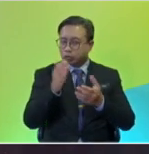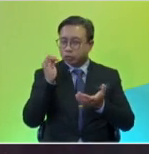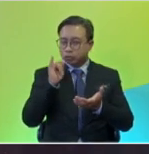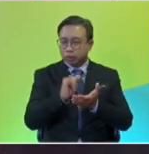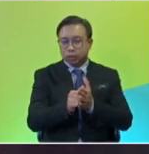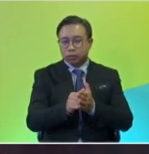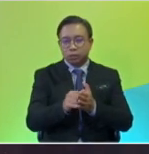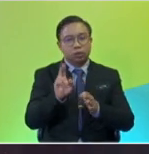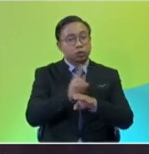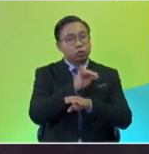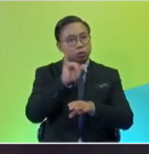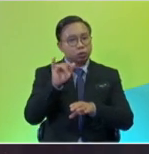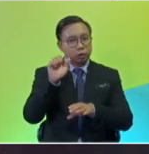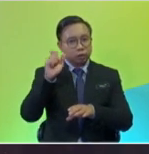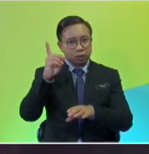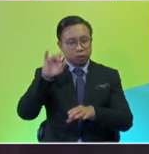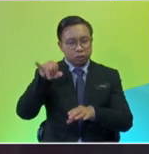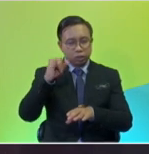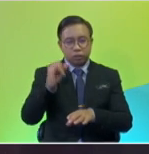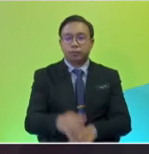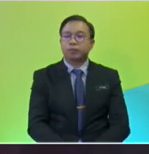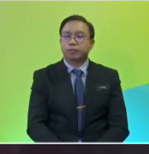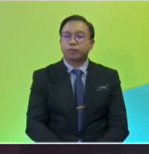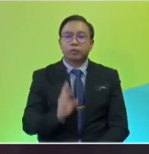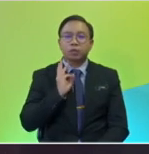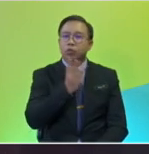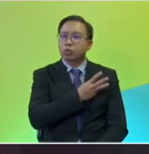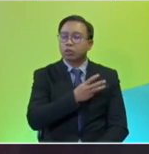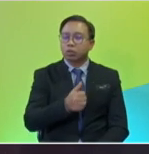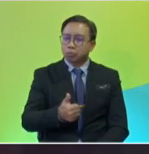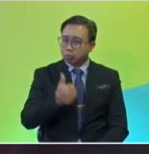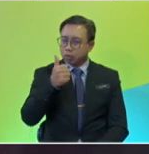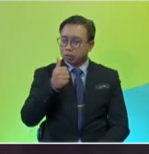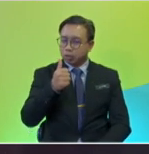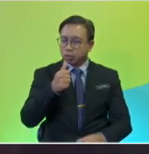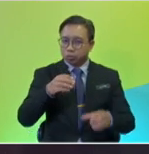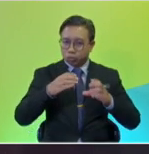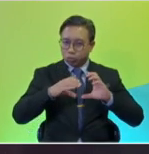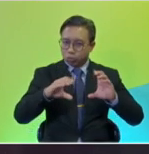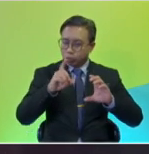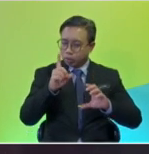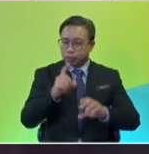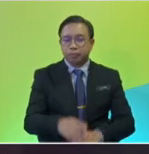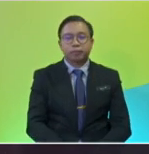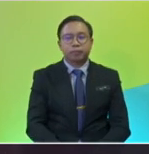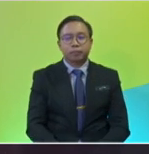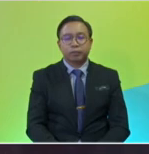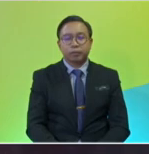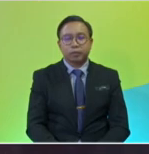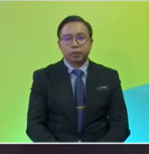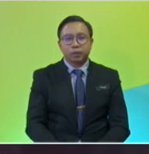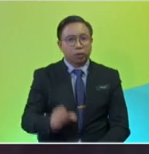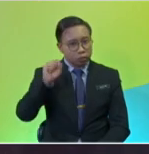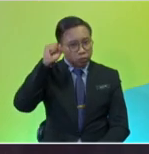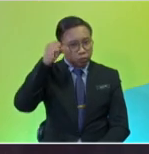suitable adjectives. Okay, I guess we better do the first one. Okay. Just to model the activity, Sean. All right,